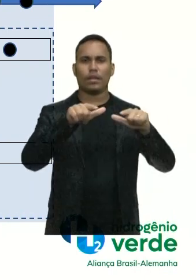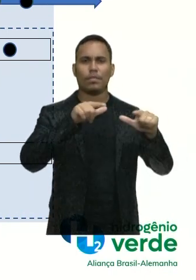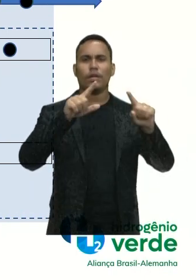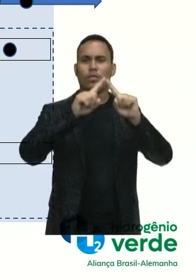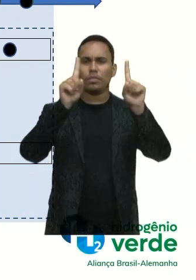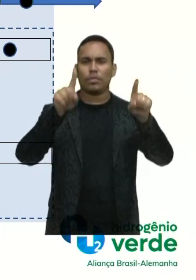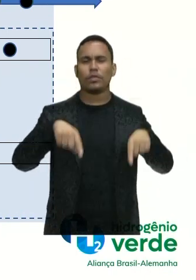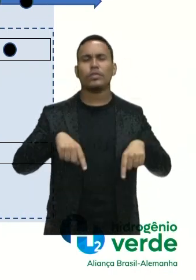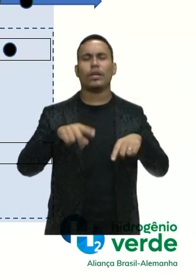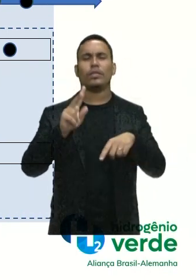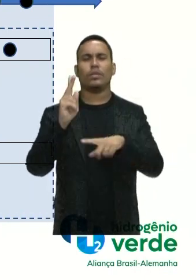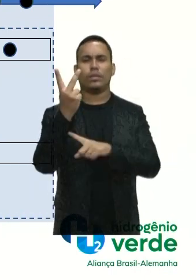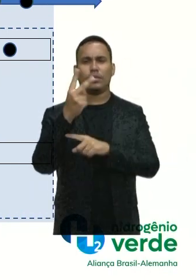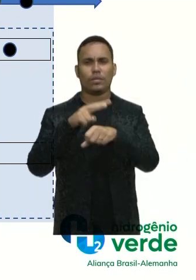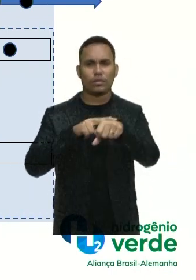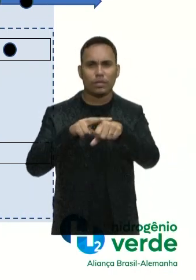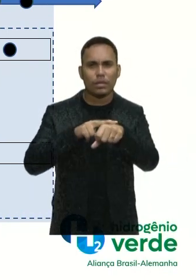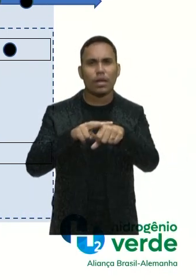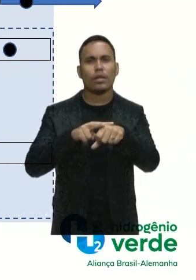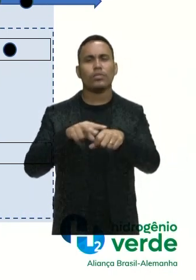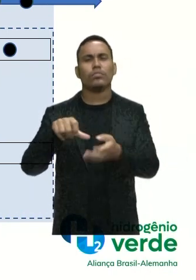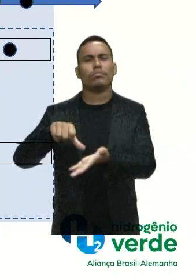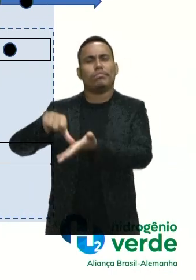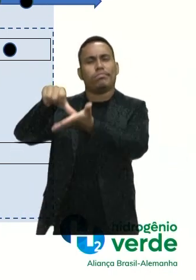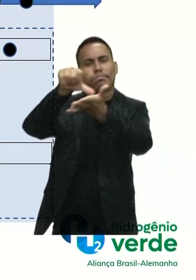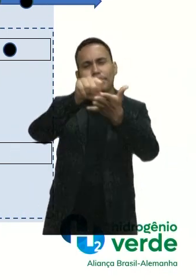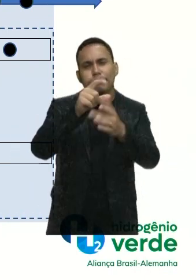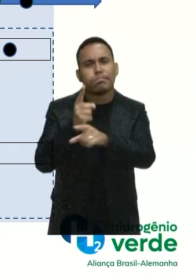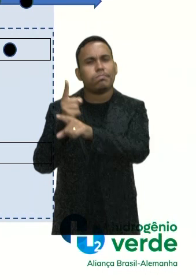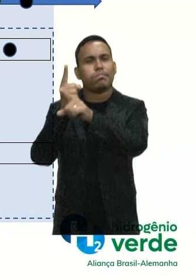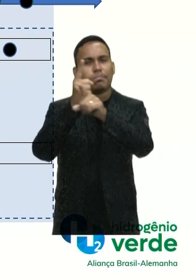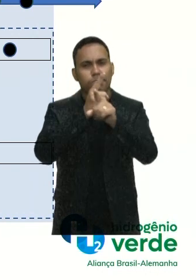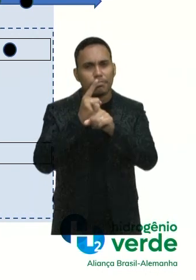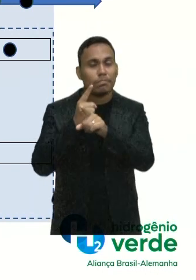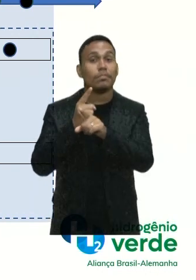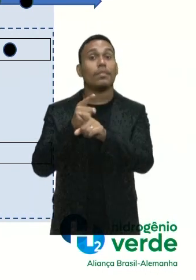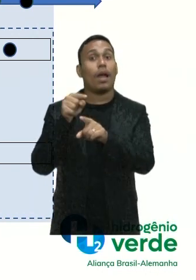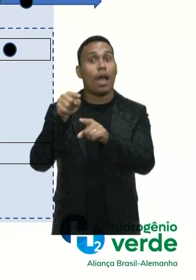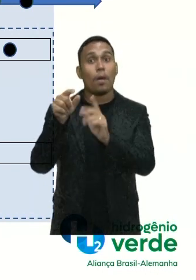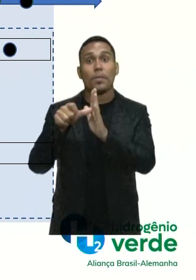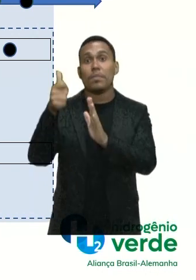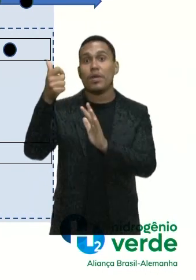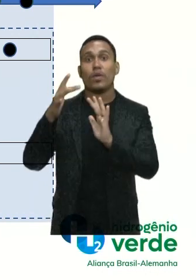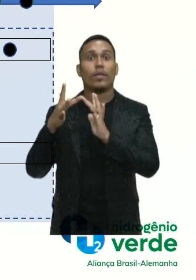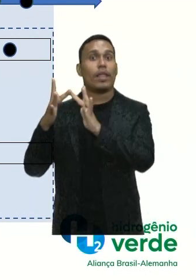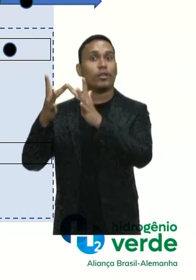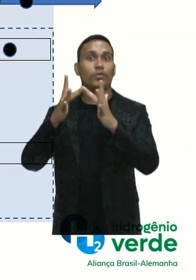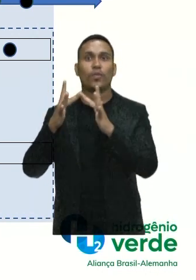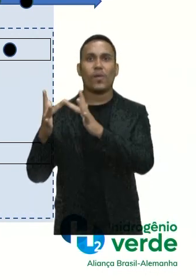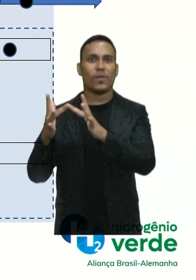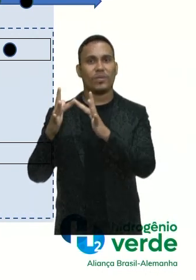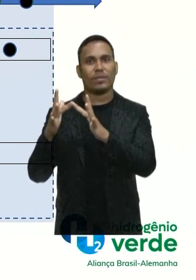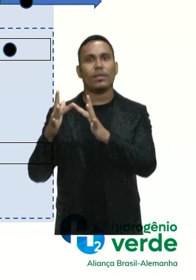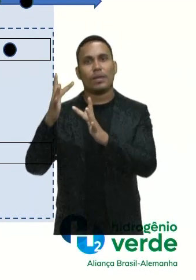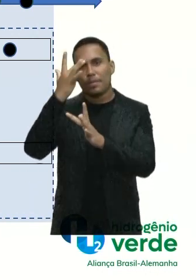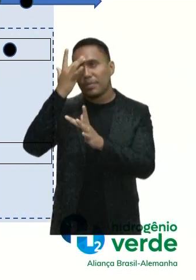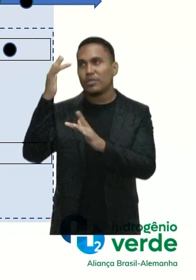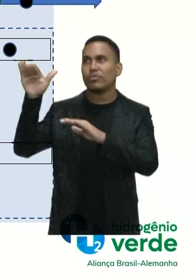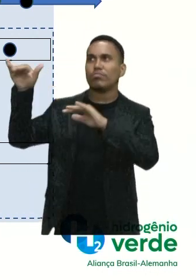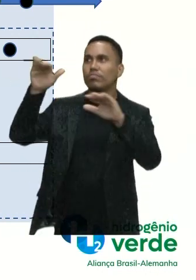working in Green Hydrogen Lab, you know, with the first people, the first network, created the first